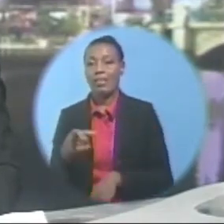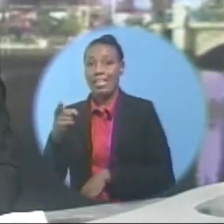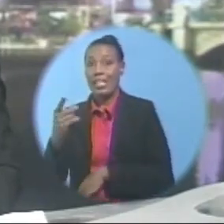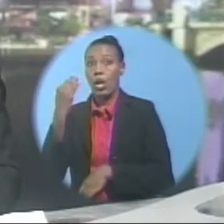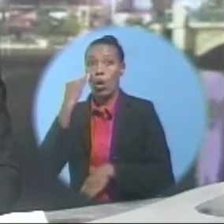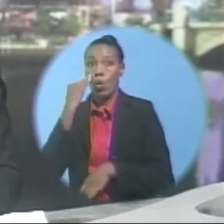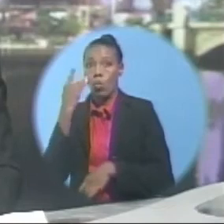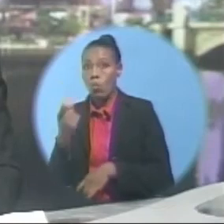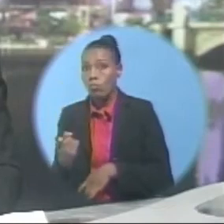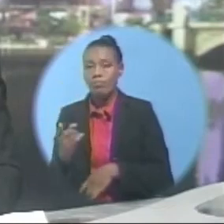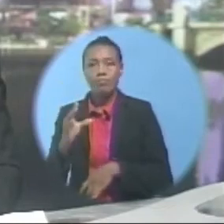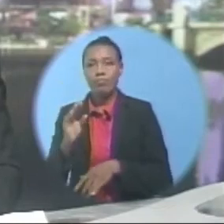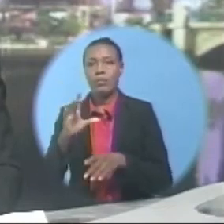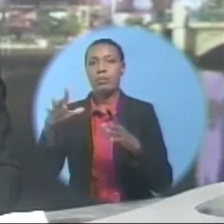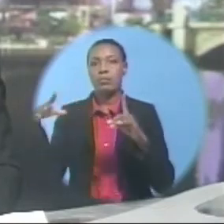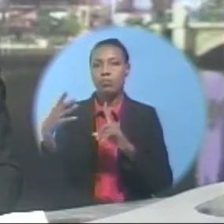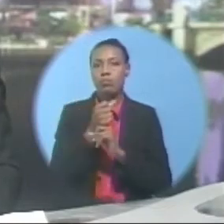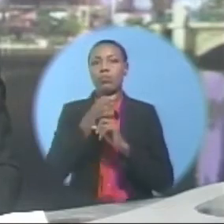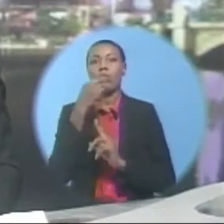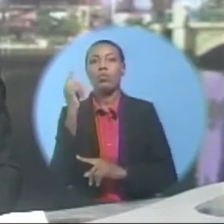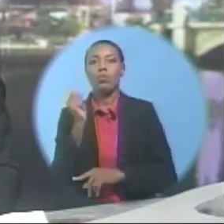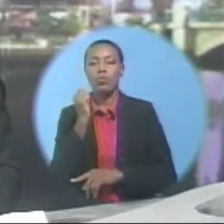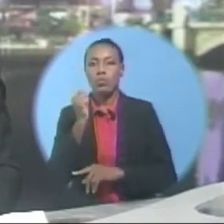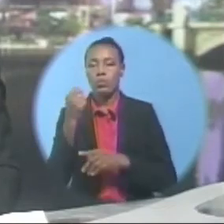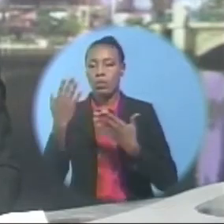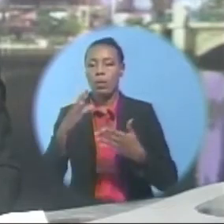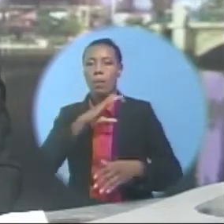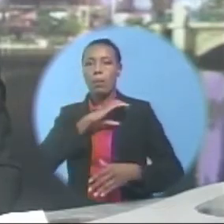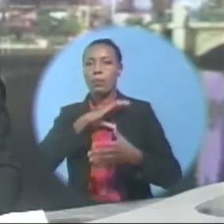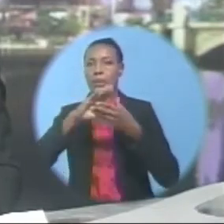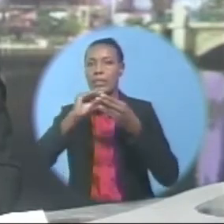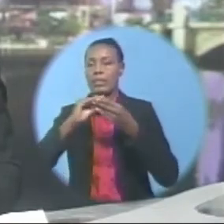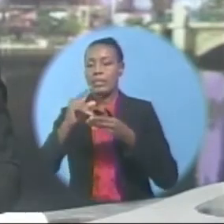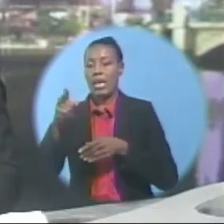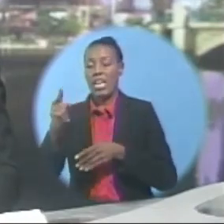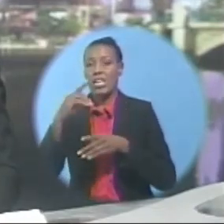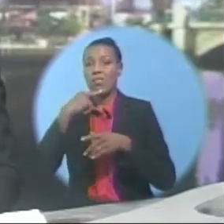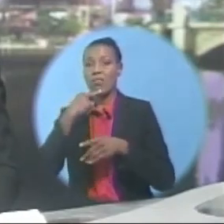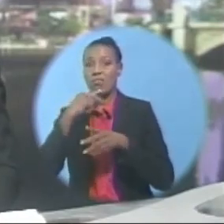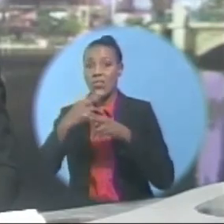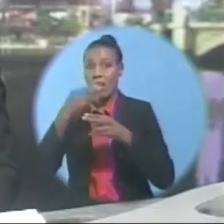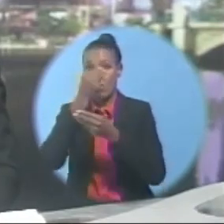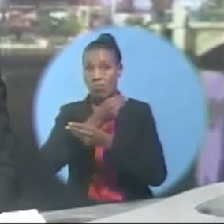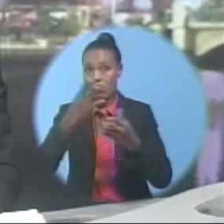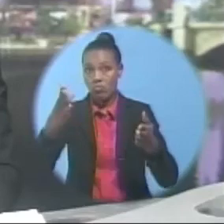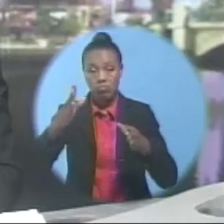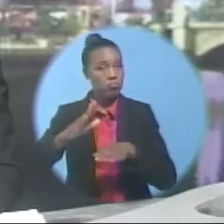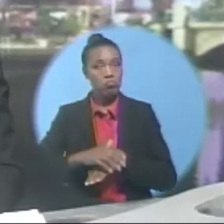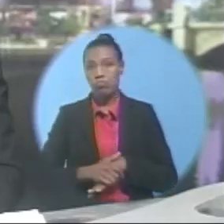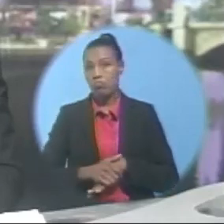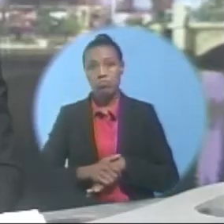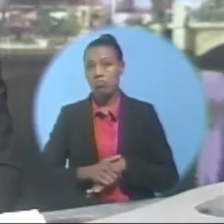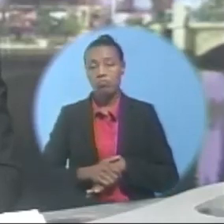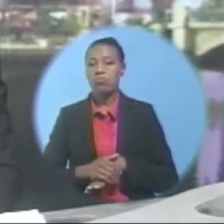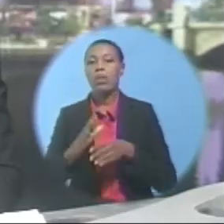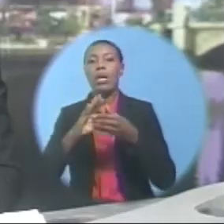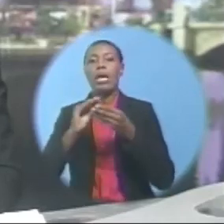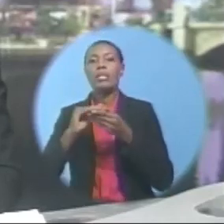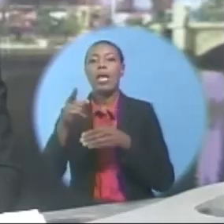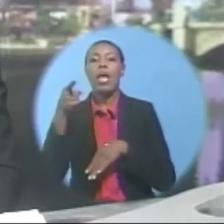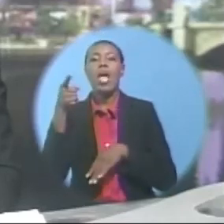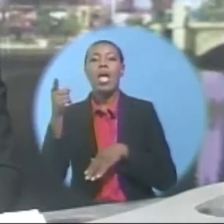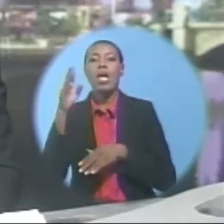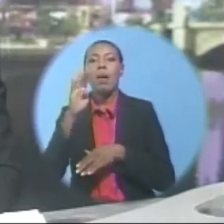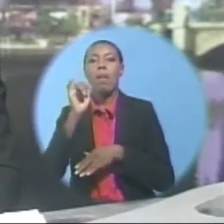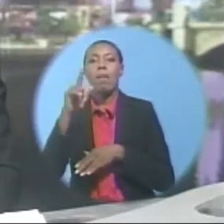on Tuesday. Police have so far refused to disclose the name of the 55-year-old senior cop, whose application for bail